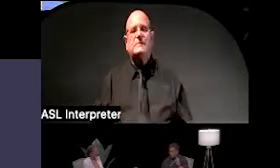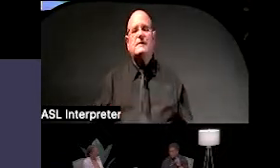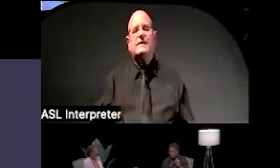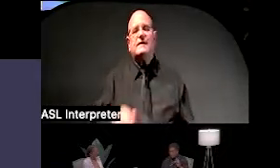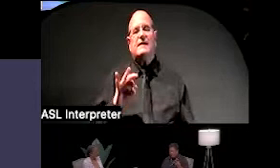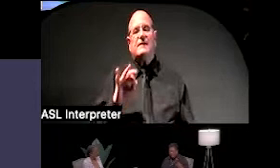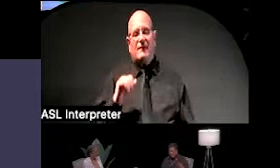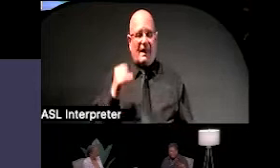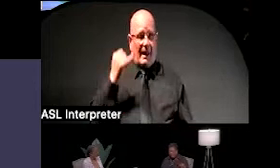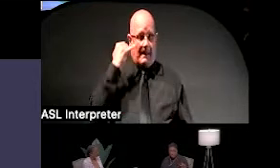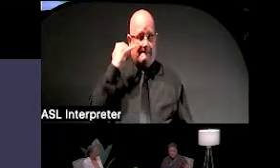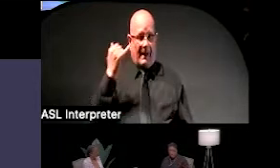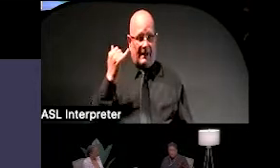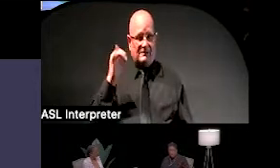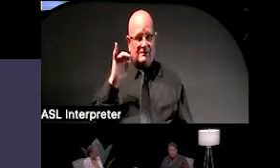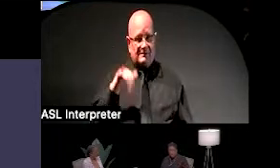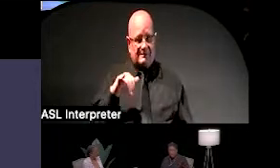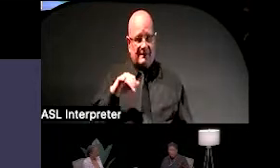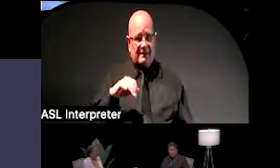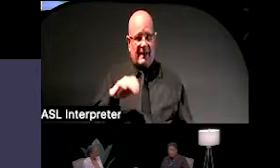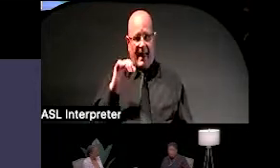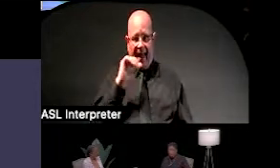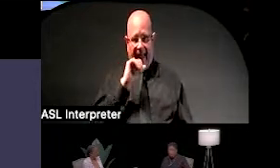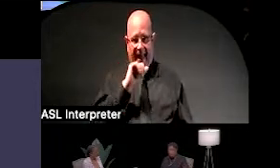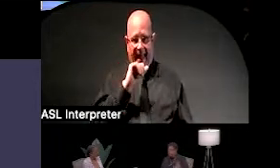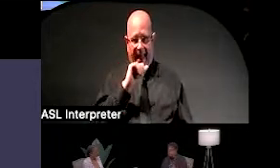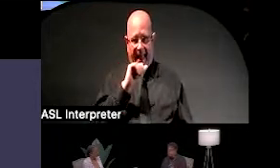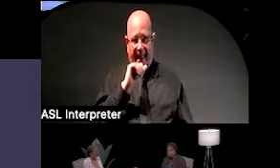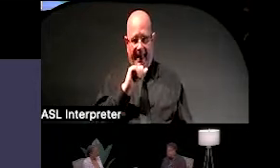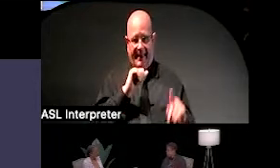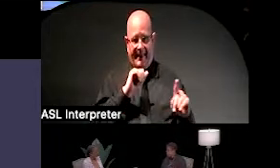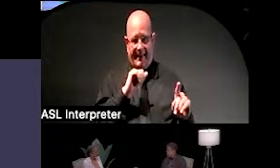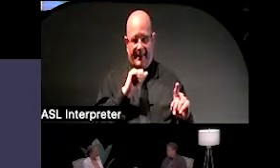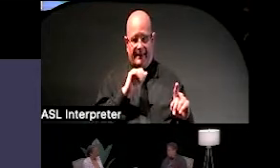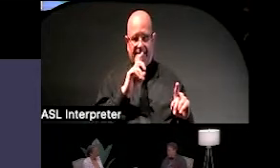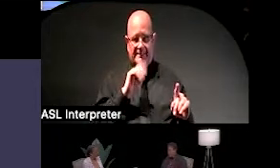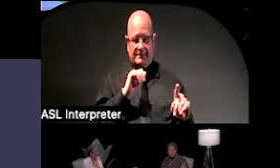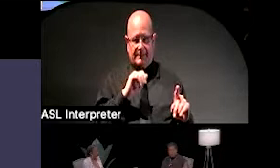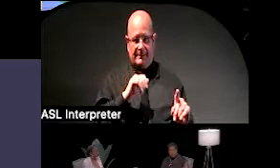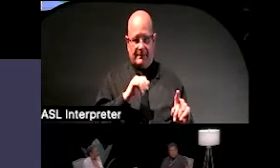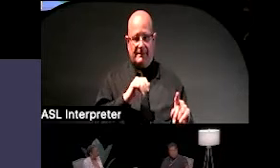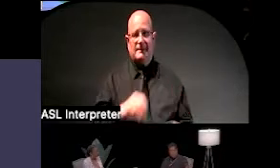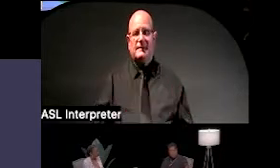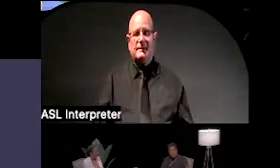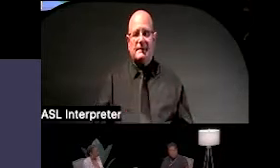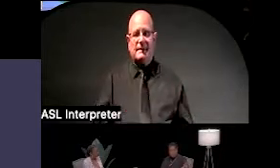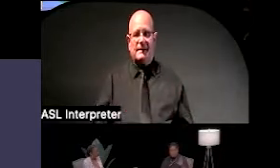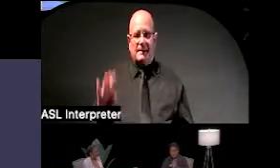just imagine the A part of this diagram as being disability, and